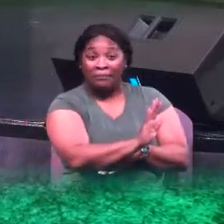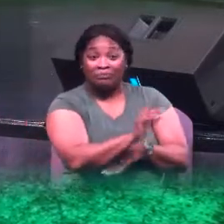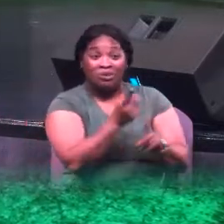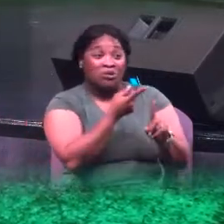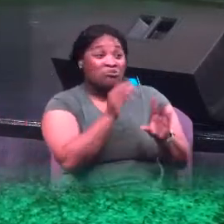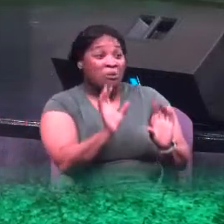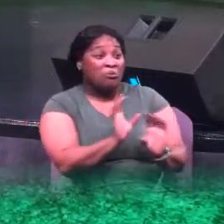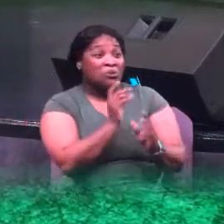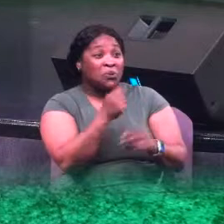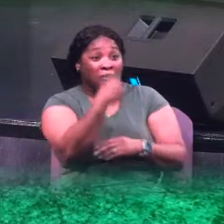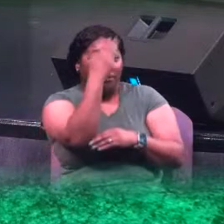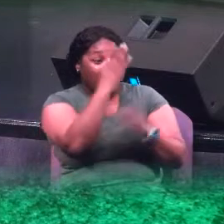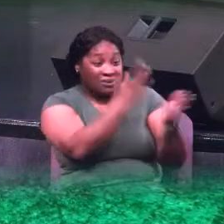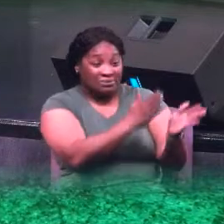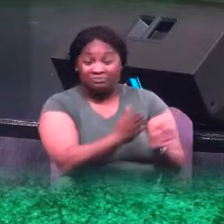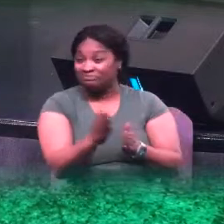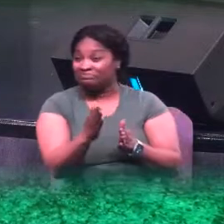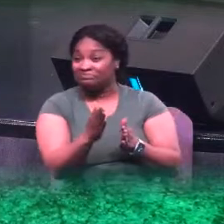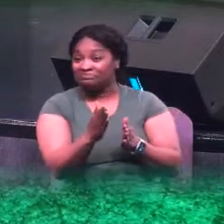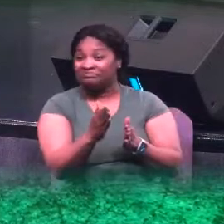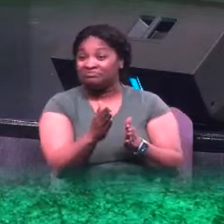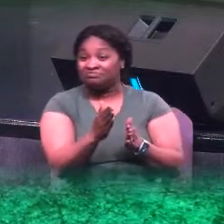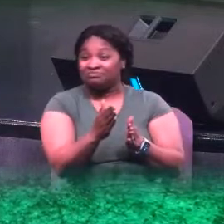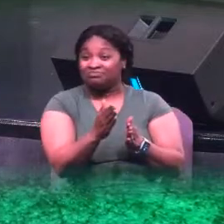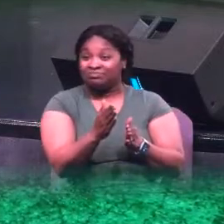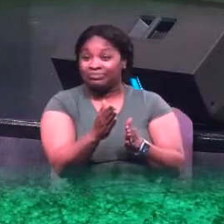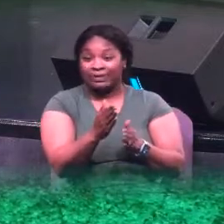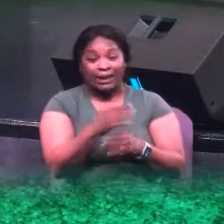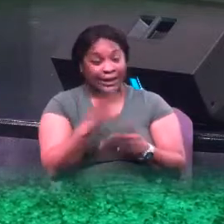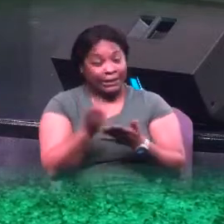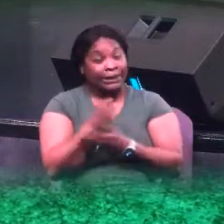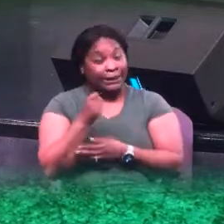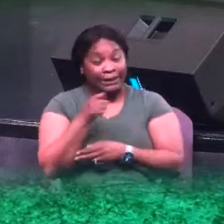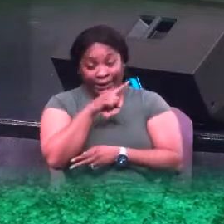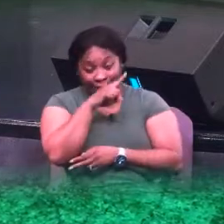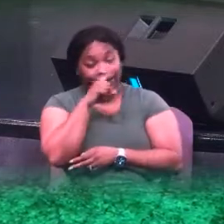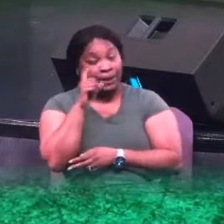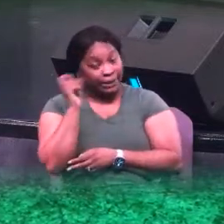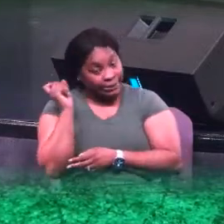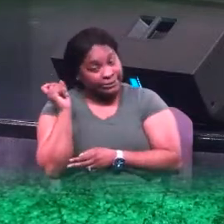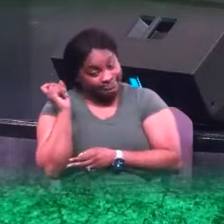from doing God's will. This could get ugly.